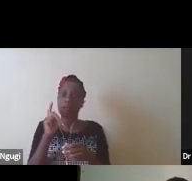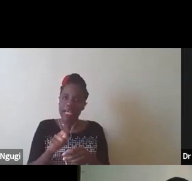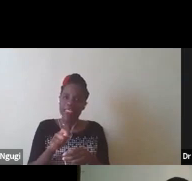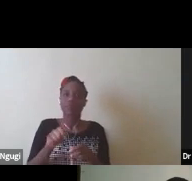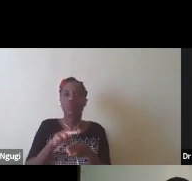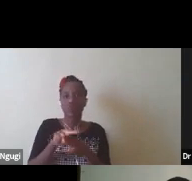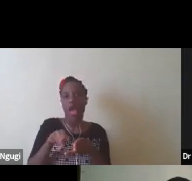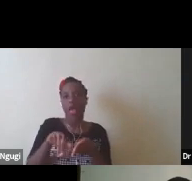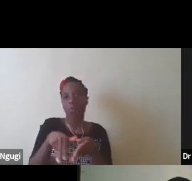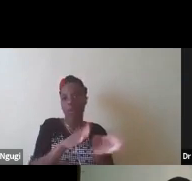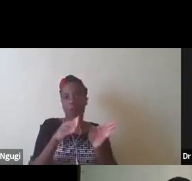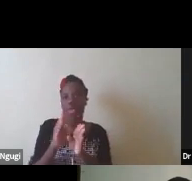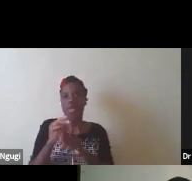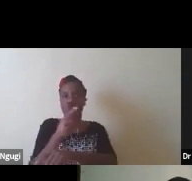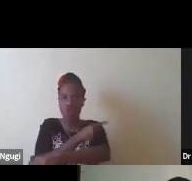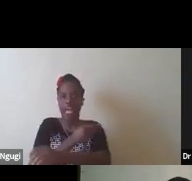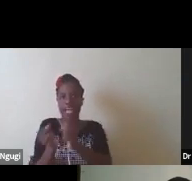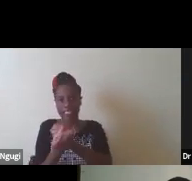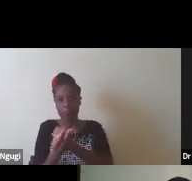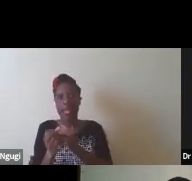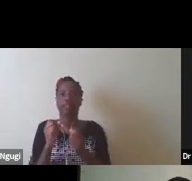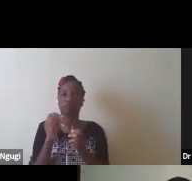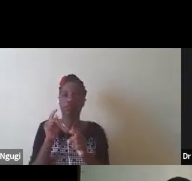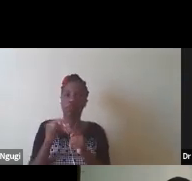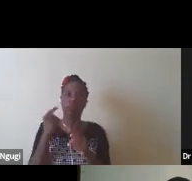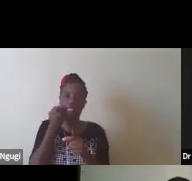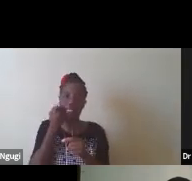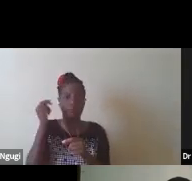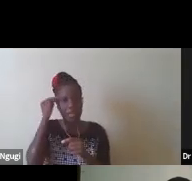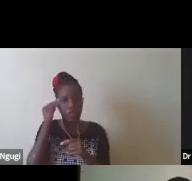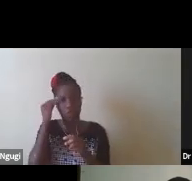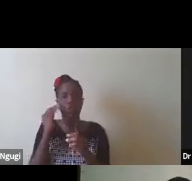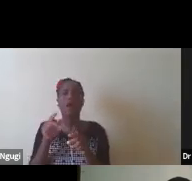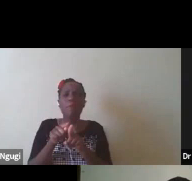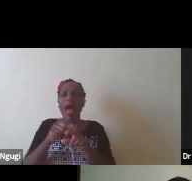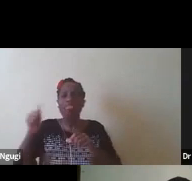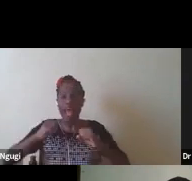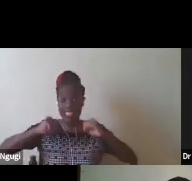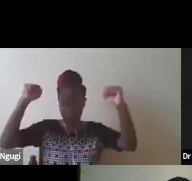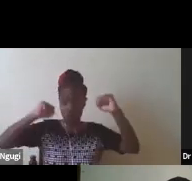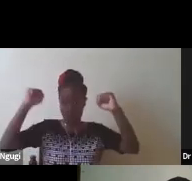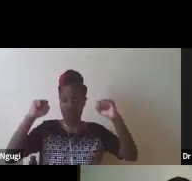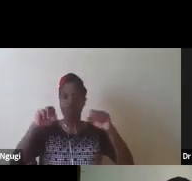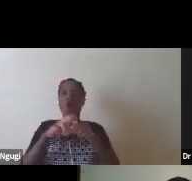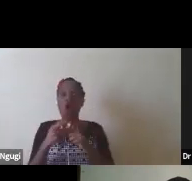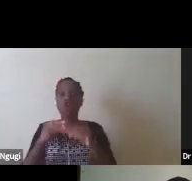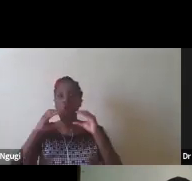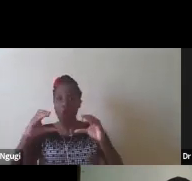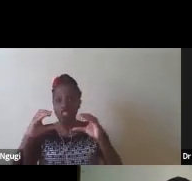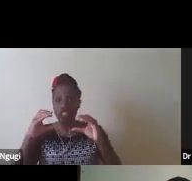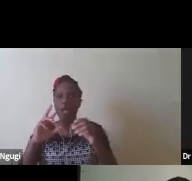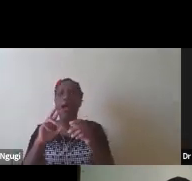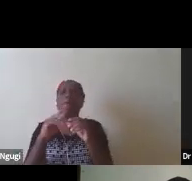Then we also need to get some champions and coaches. Once you get the champions and the coaches, they themselves promote. So these